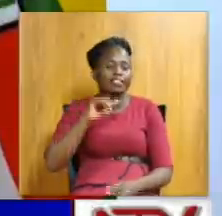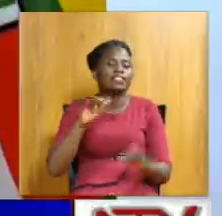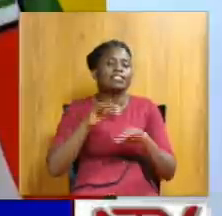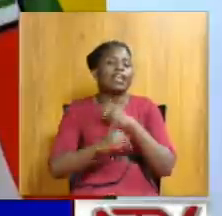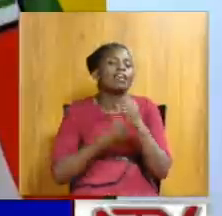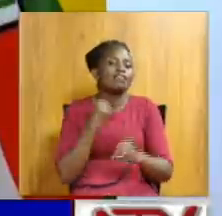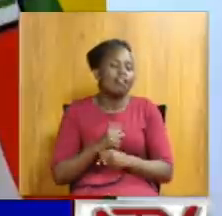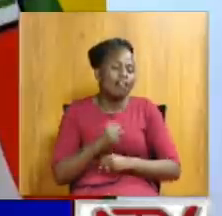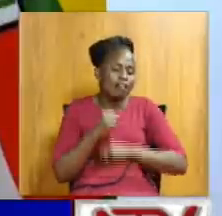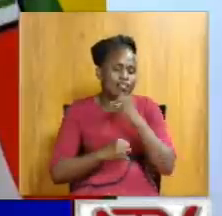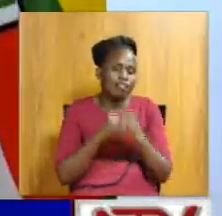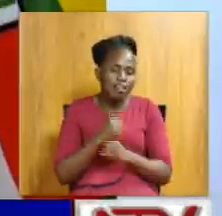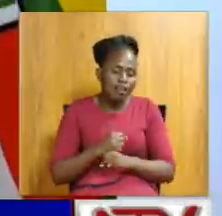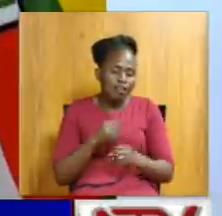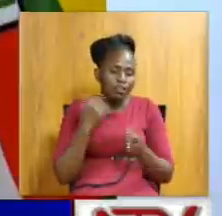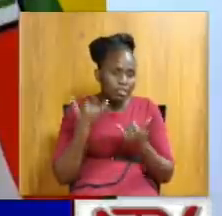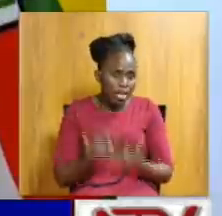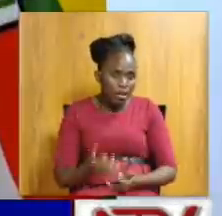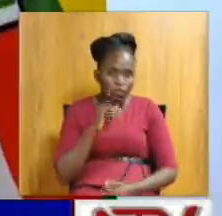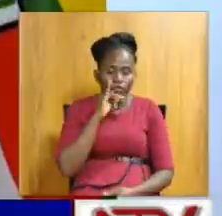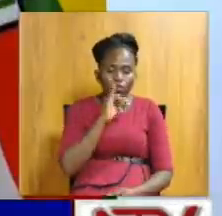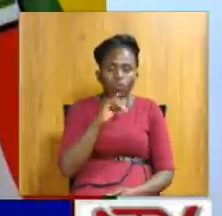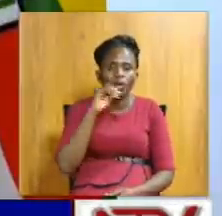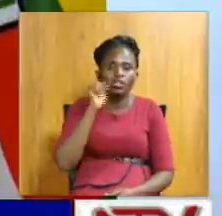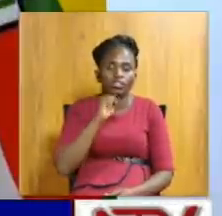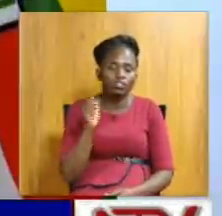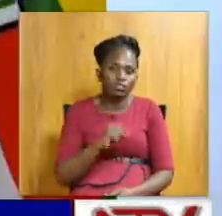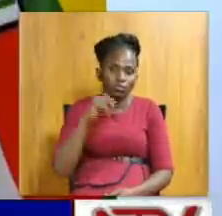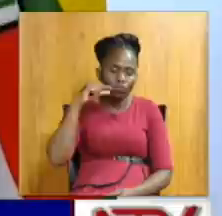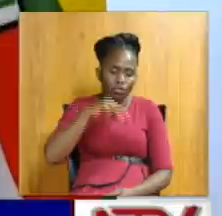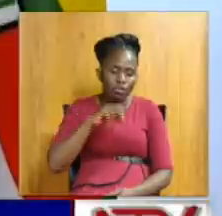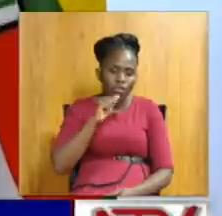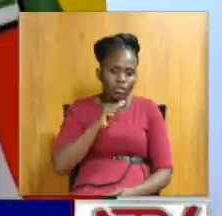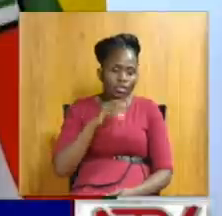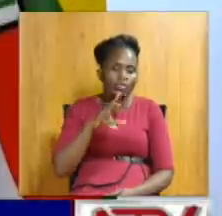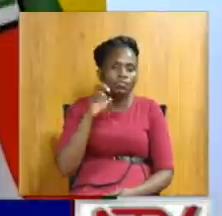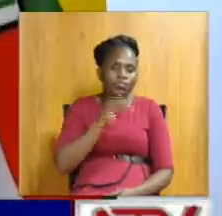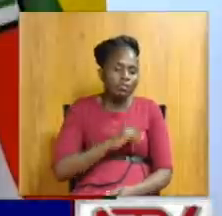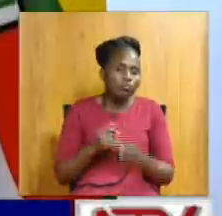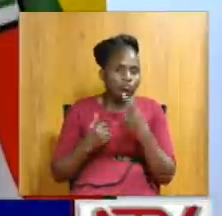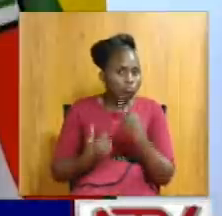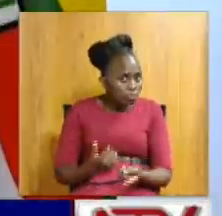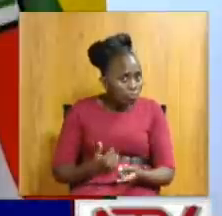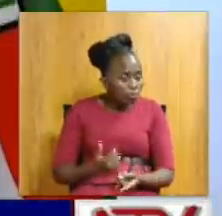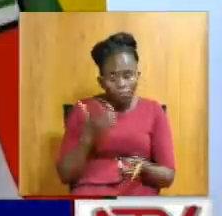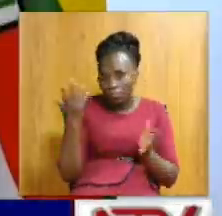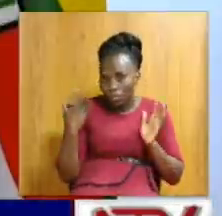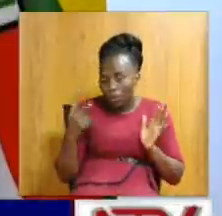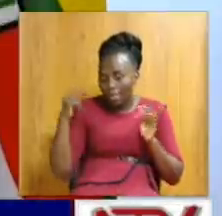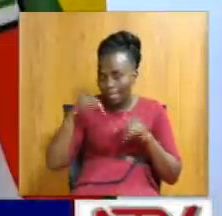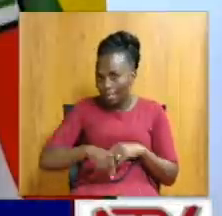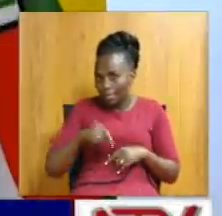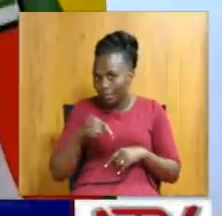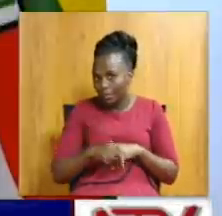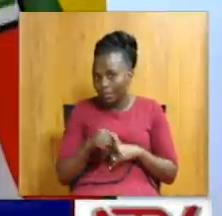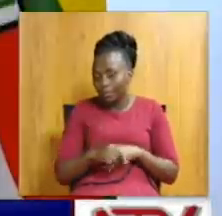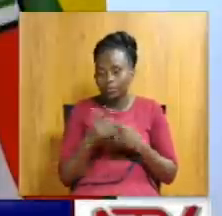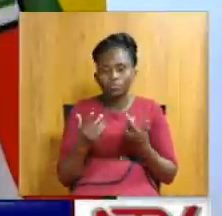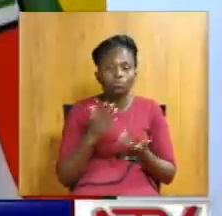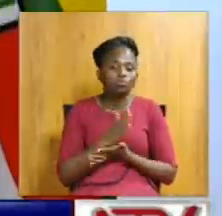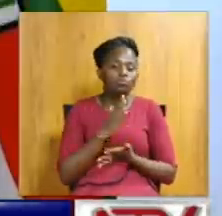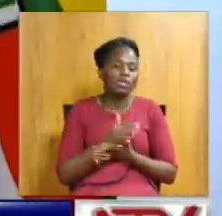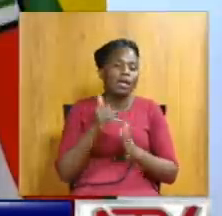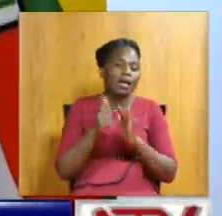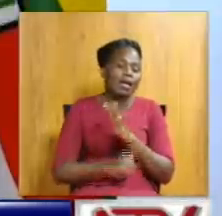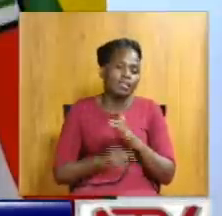Therefore, a square mile will only support 200 cattle well. This is wastage, it is